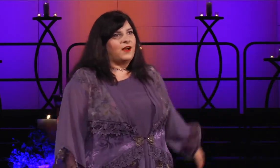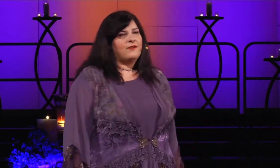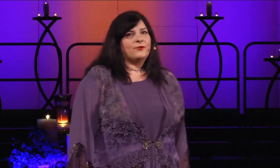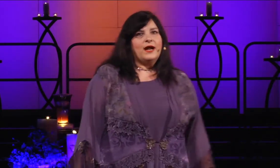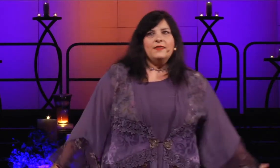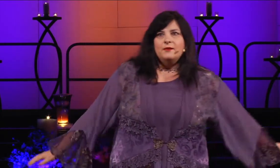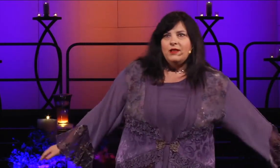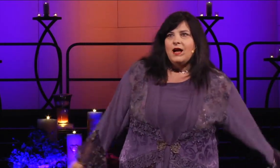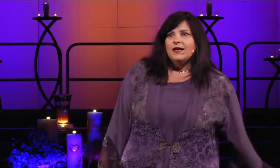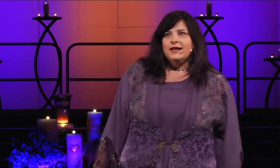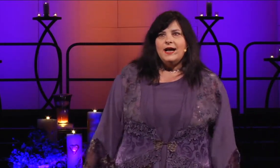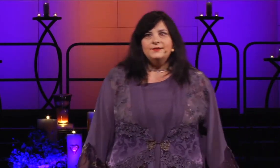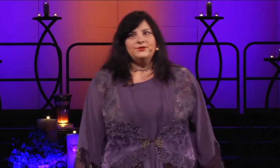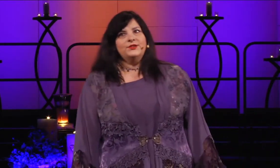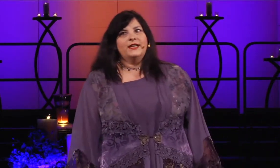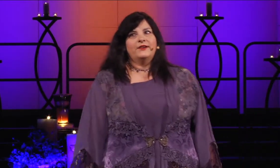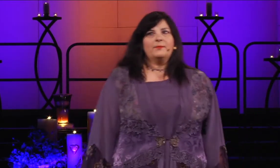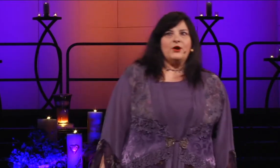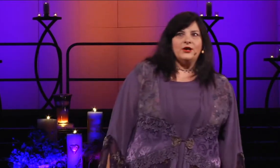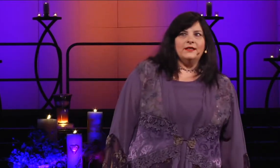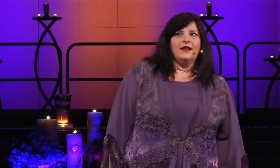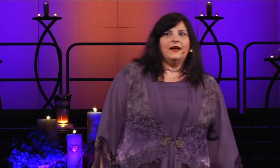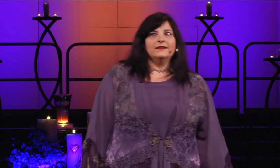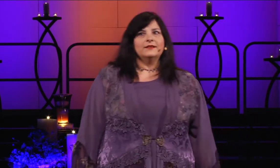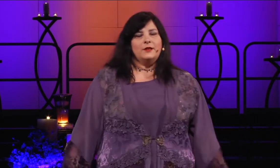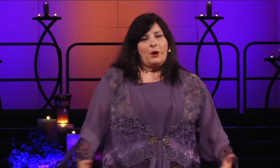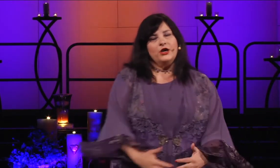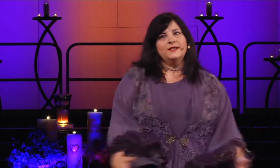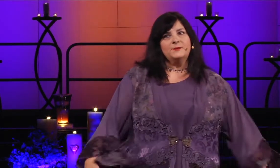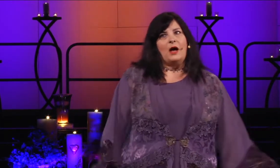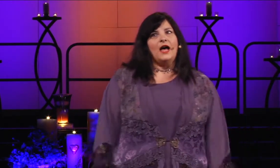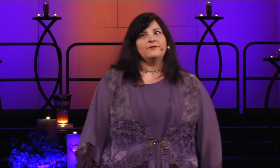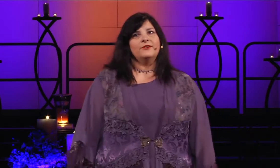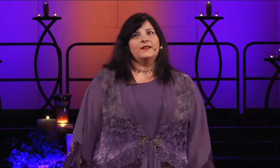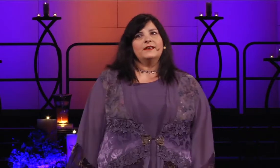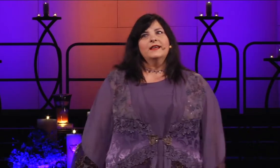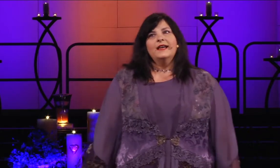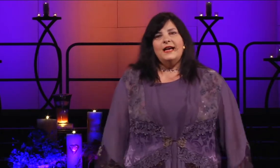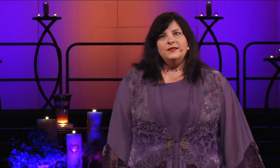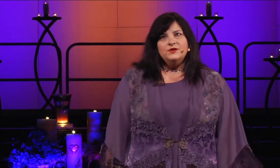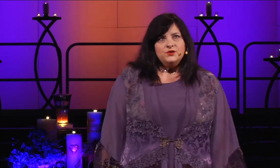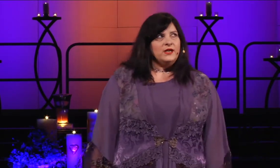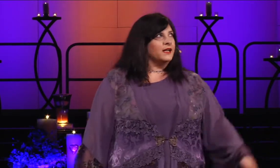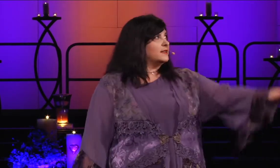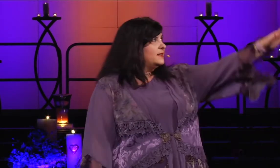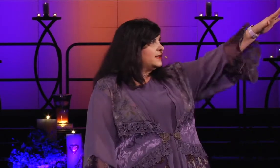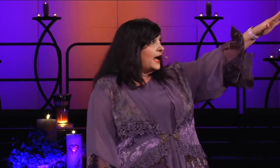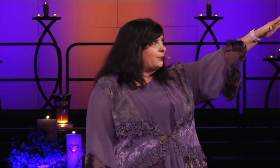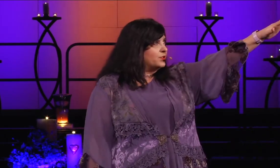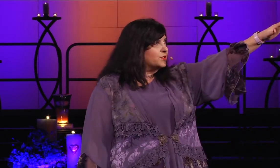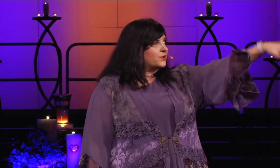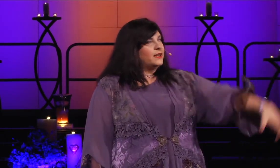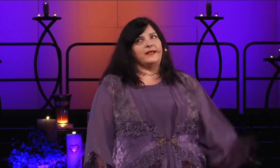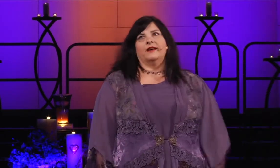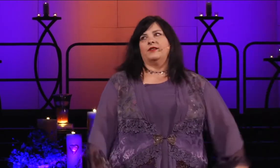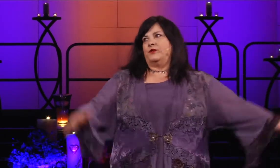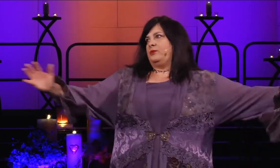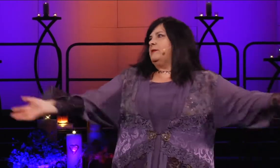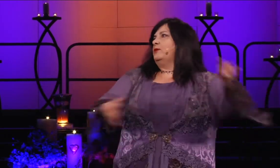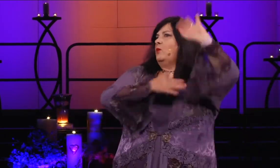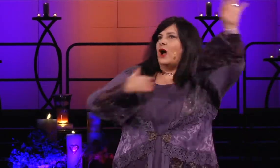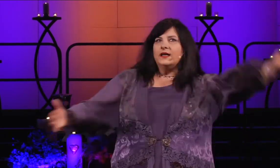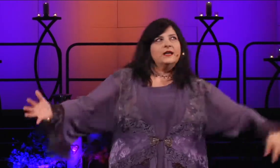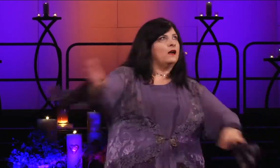Ken drove off around the block, and I stood there in the parking lot, or the parking spot in front of the street. I could see the Capitals right there,